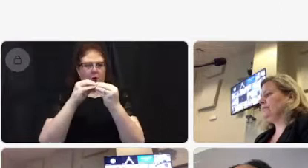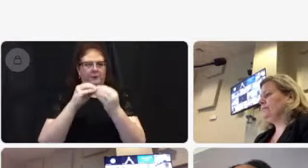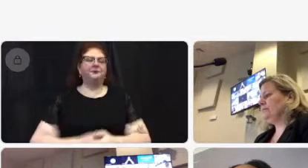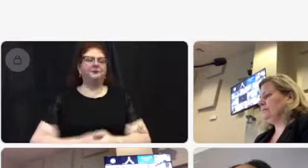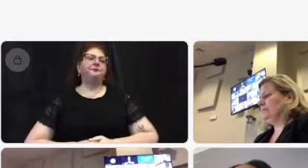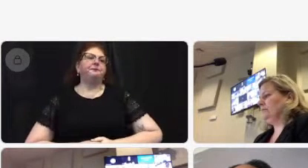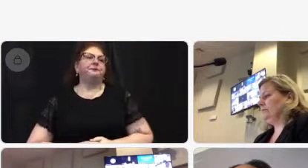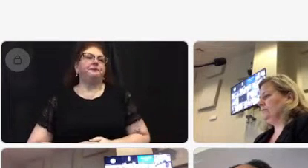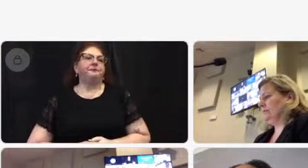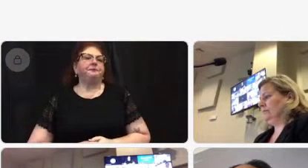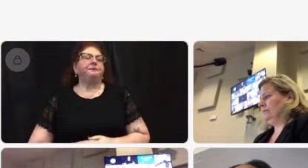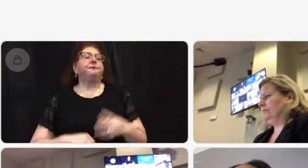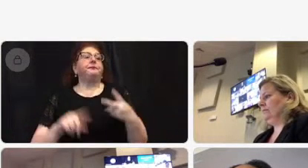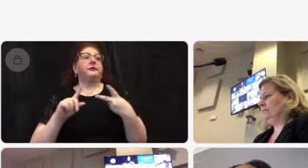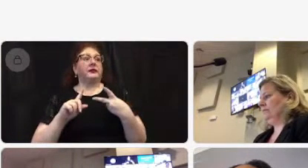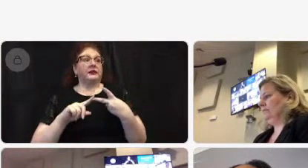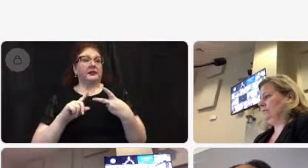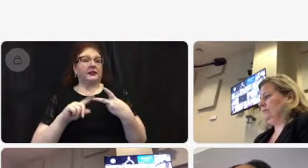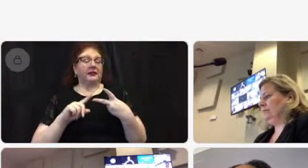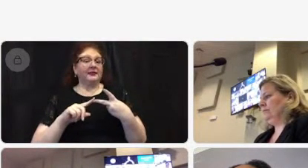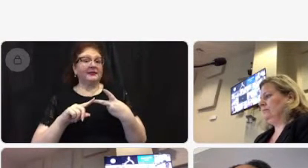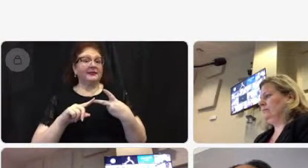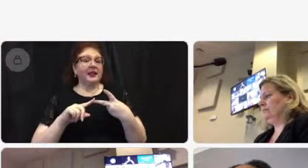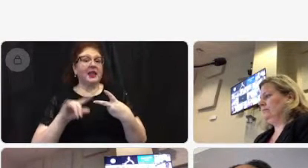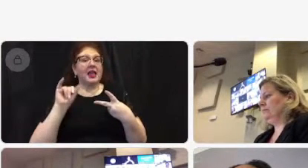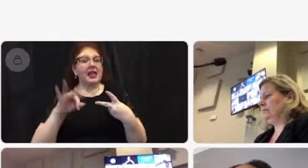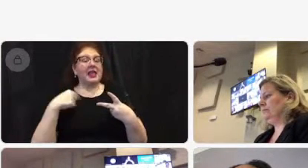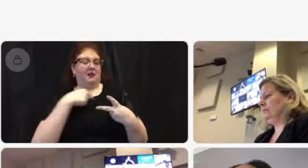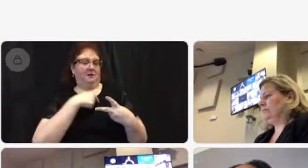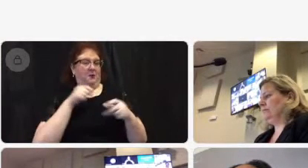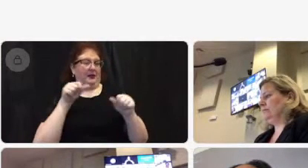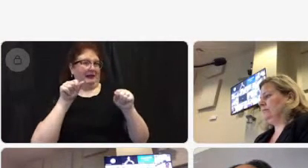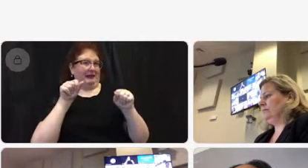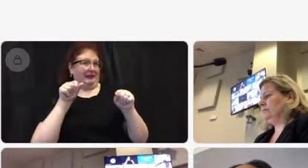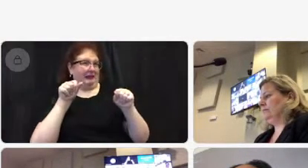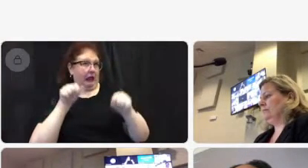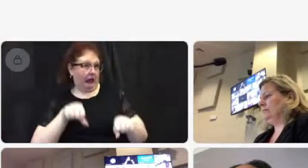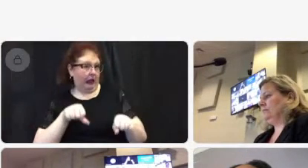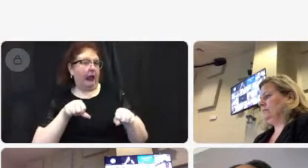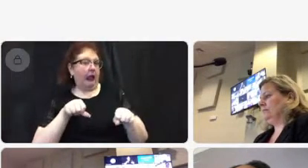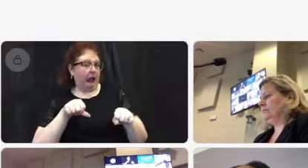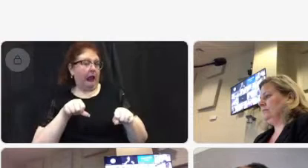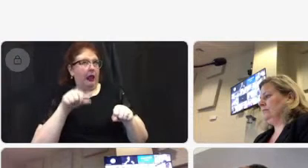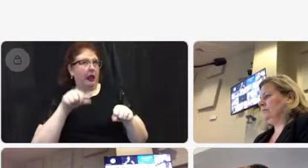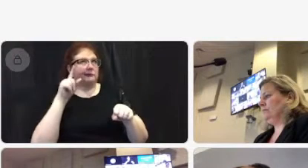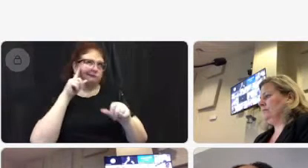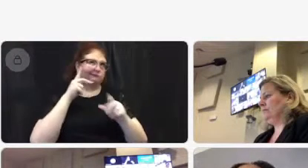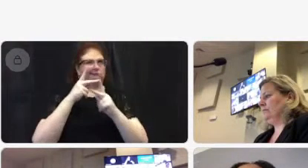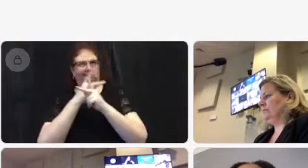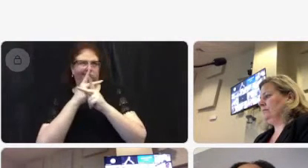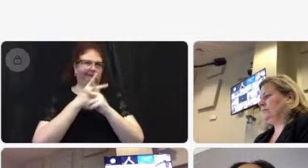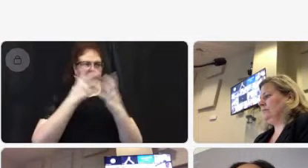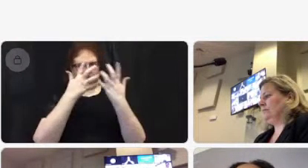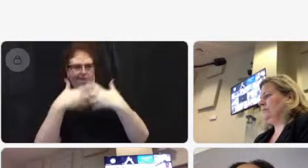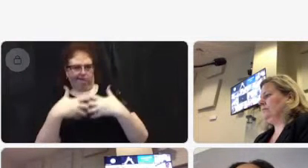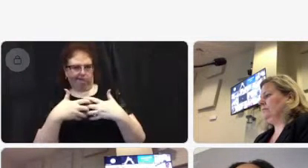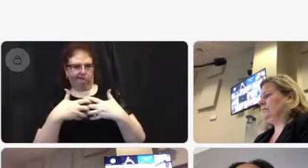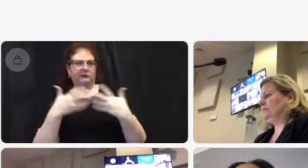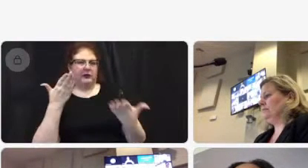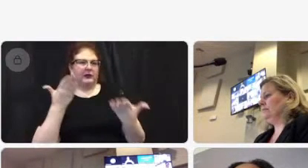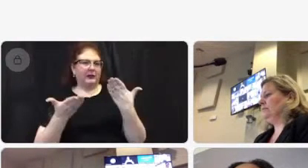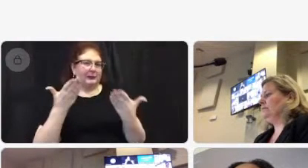Secondly, if we can figure it out, what we may do, again, right now it's going to be